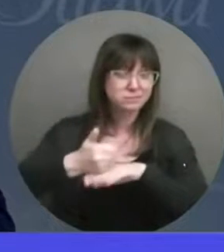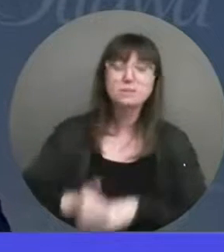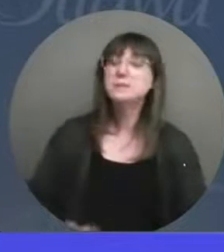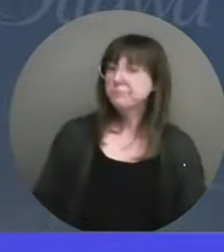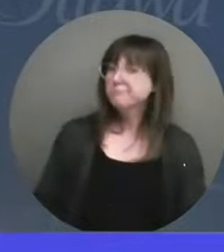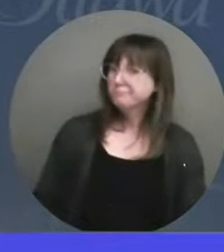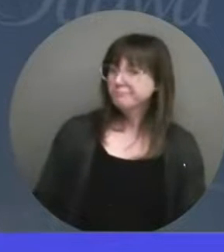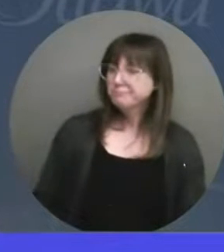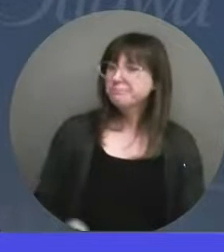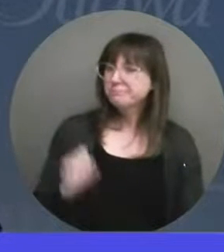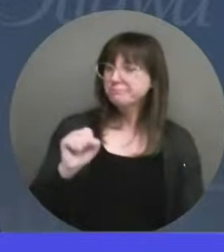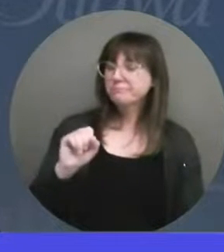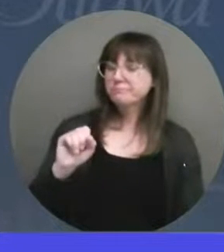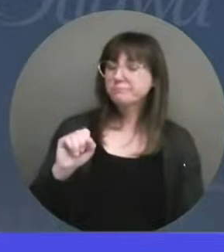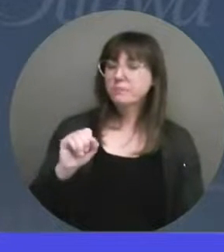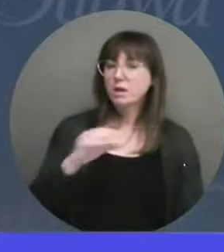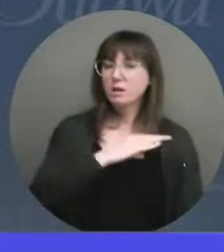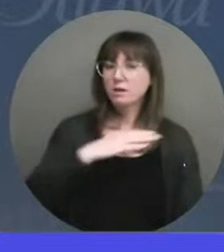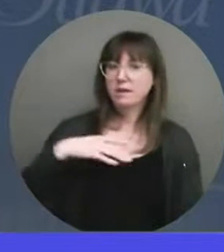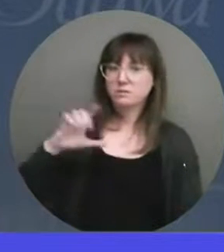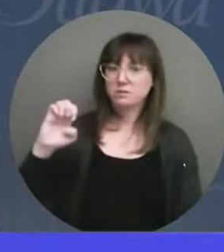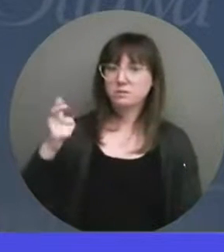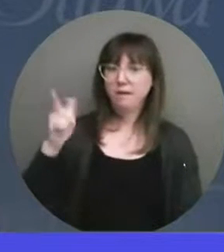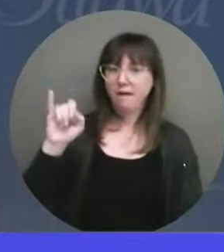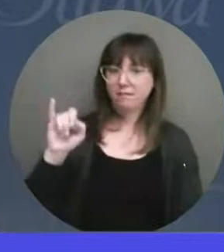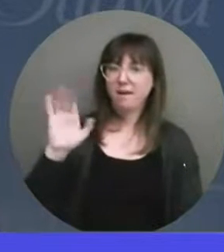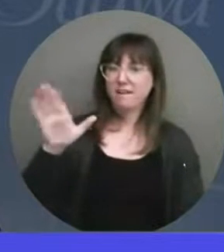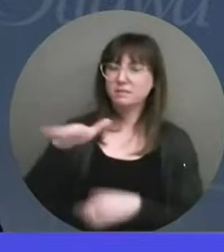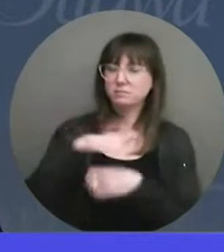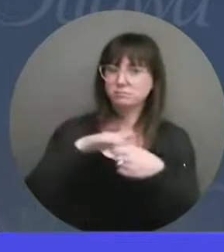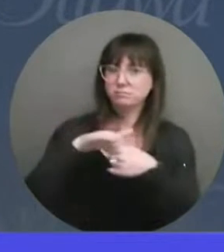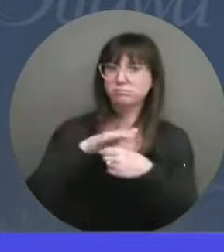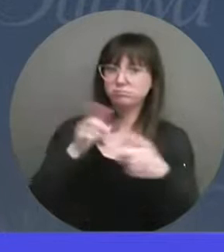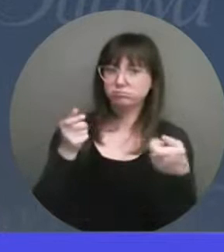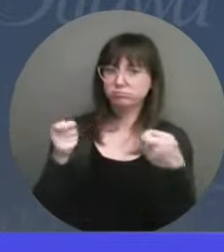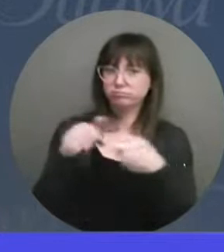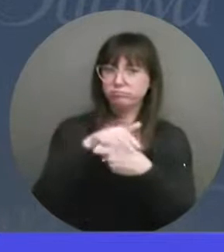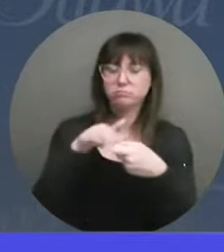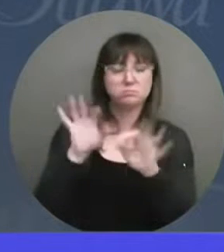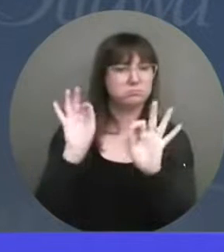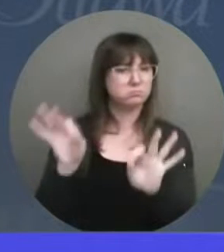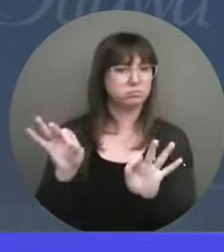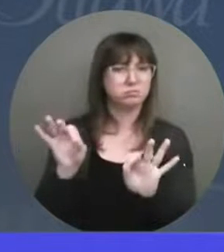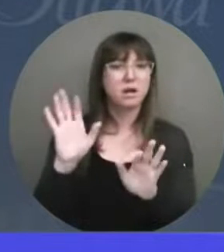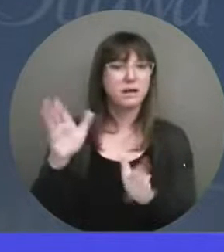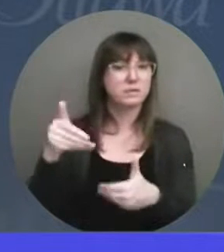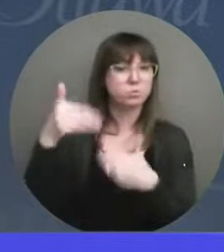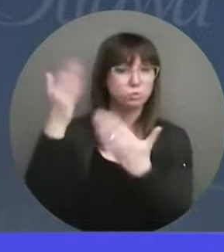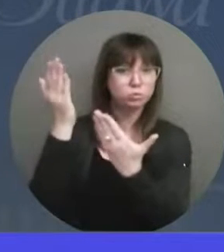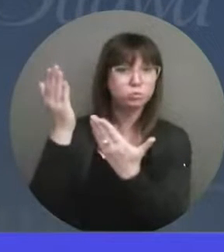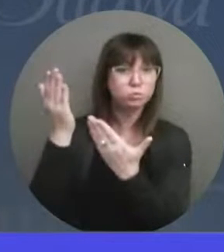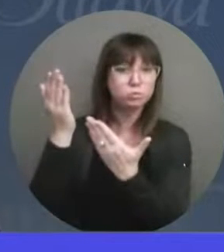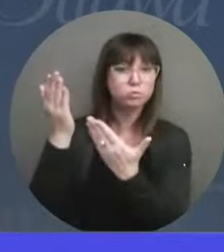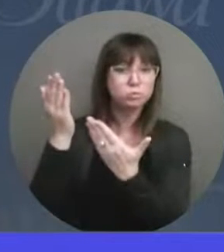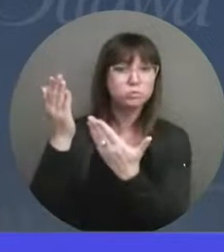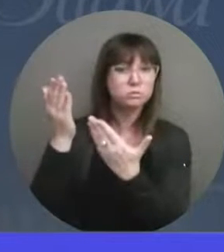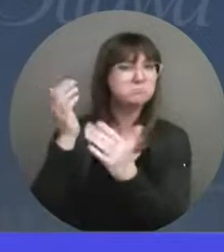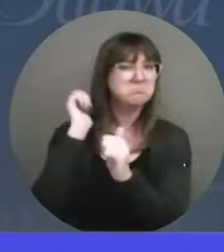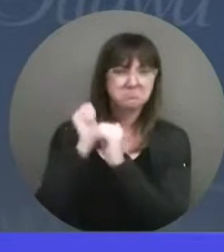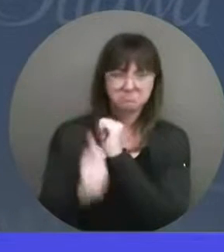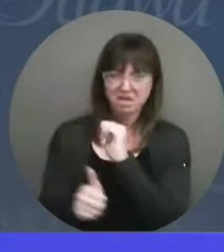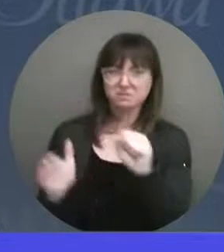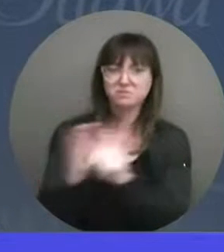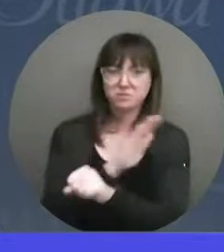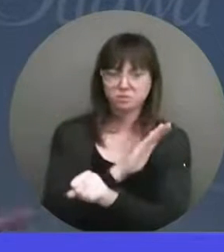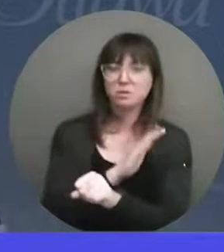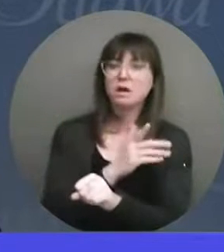that Councillor Eglai, as the ward councillor, has done, and the fact that his resolution, I believe, at committee passed unanimously, and I indicated to